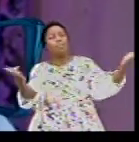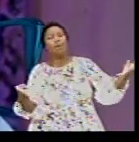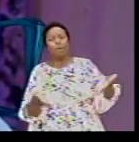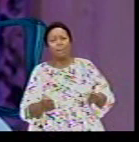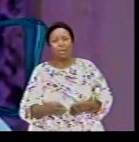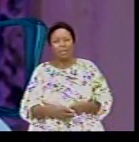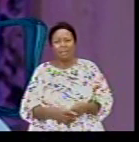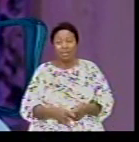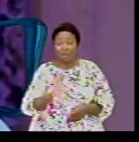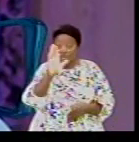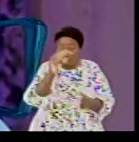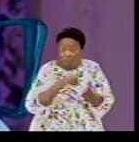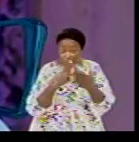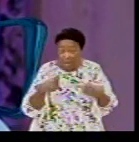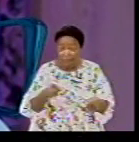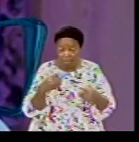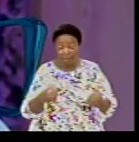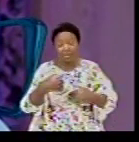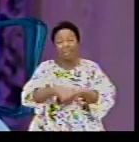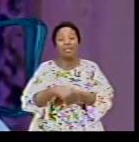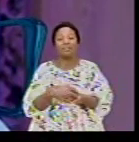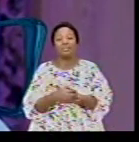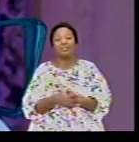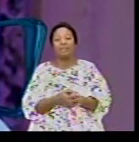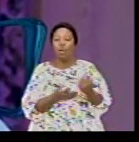get your miracle prayer.